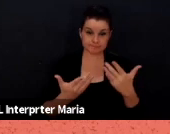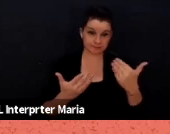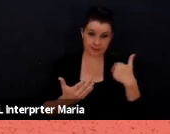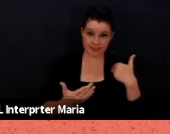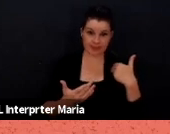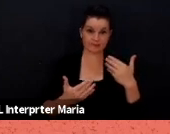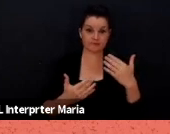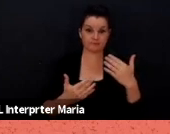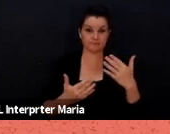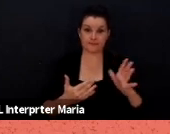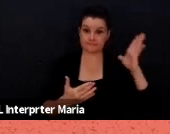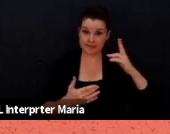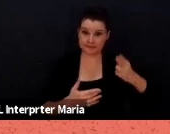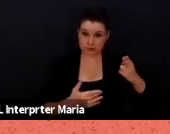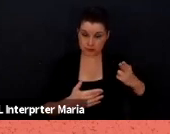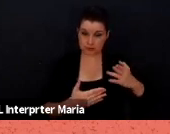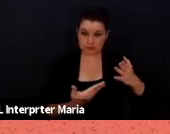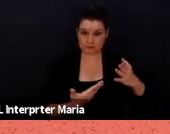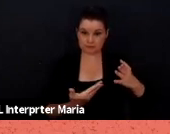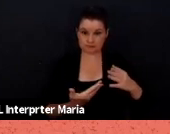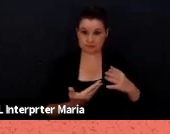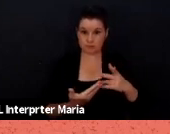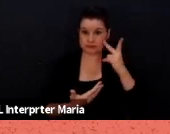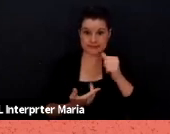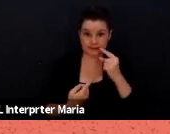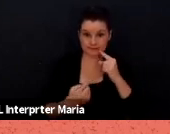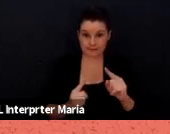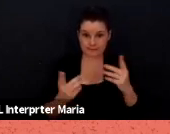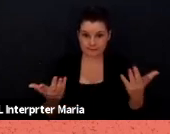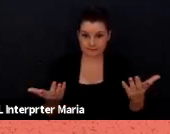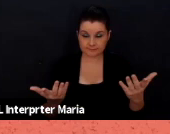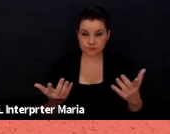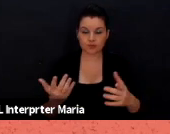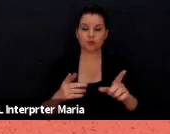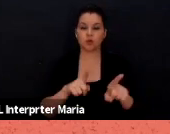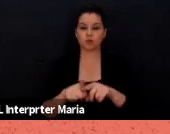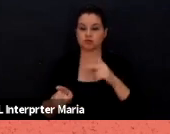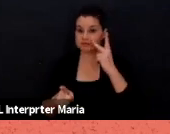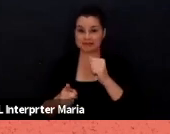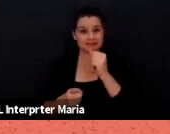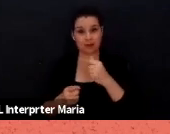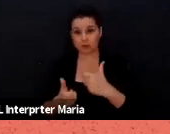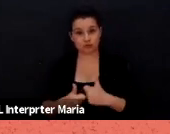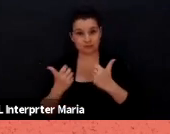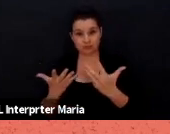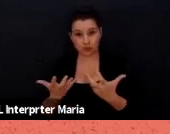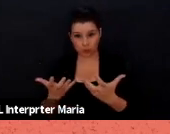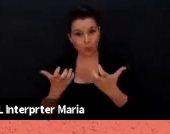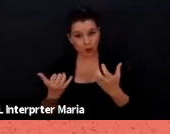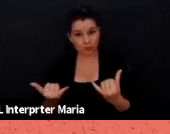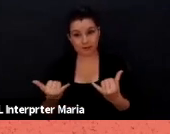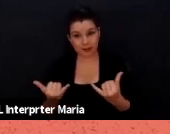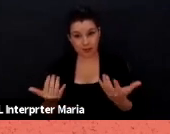a past history with this, we see it's not effective. And we also see that that's not what survivors want right now.